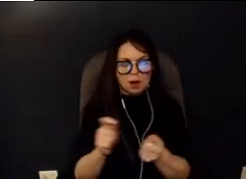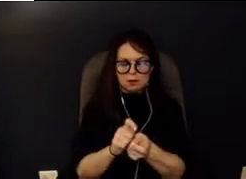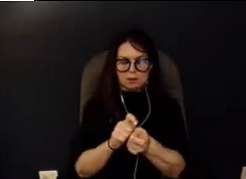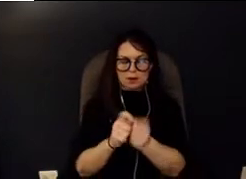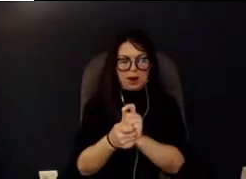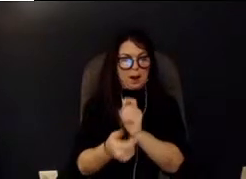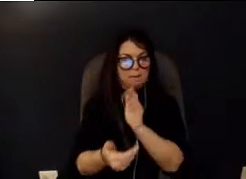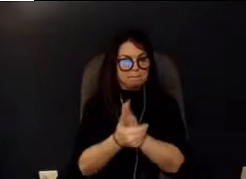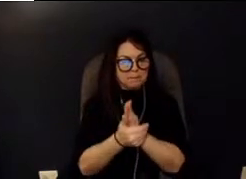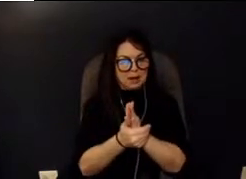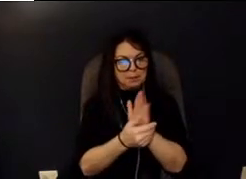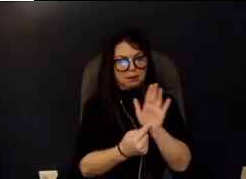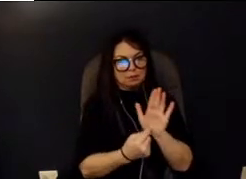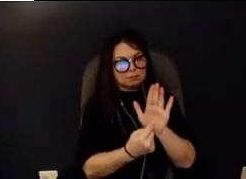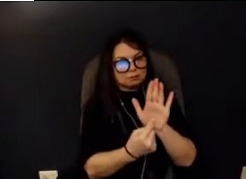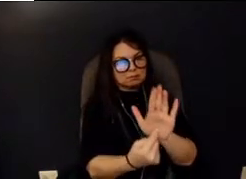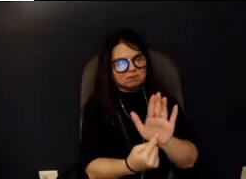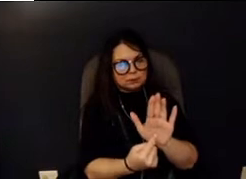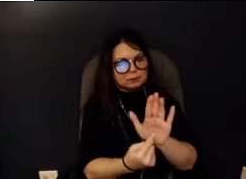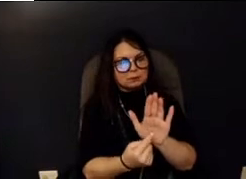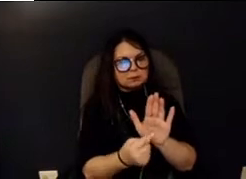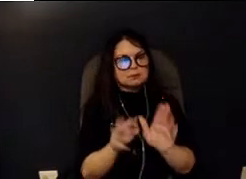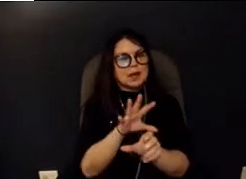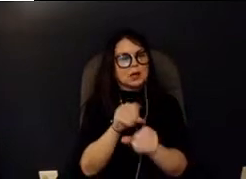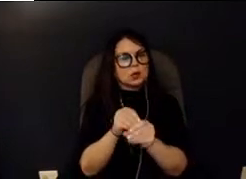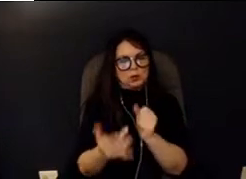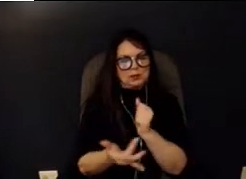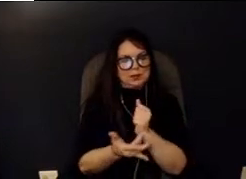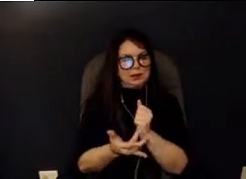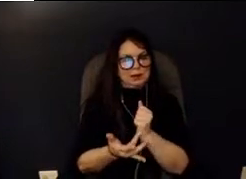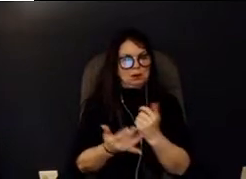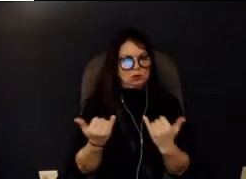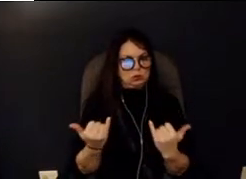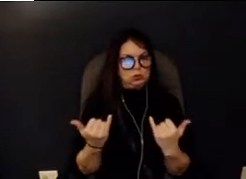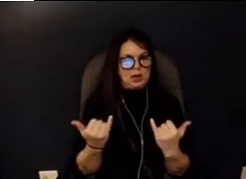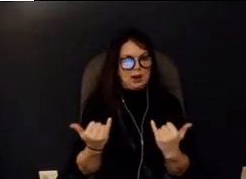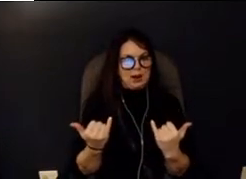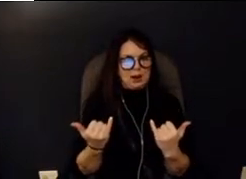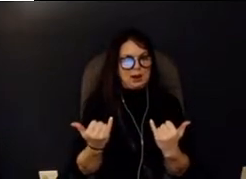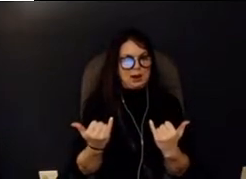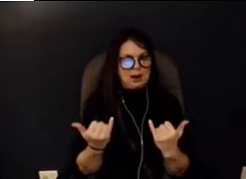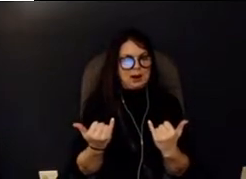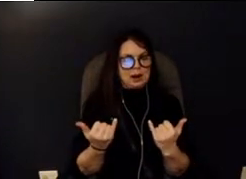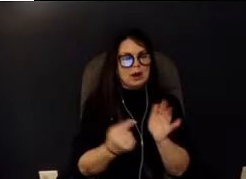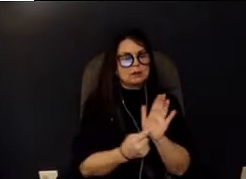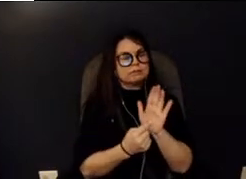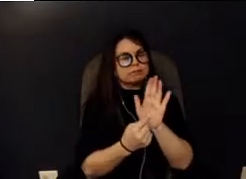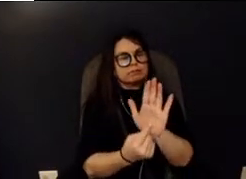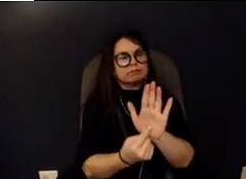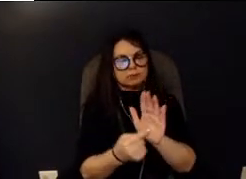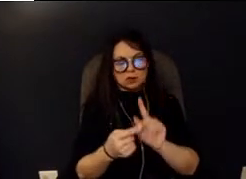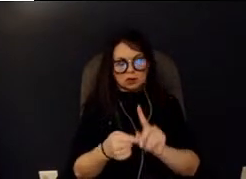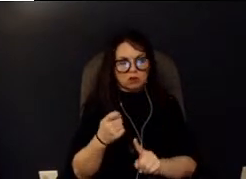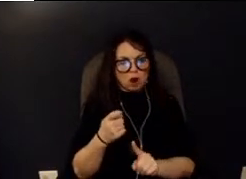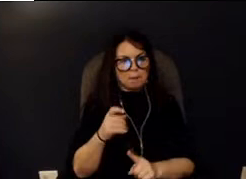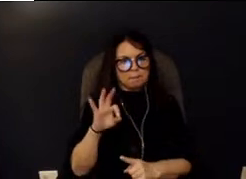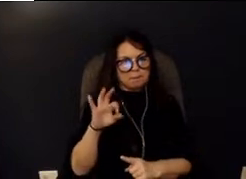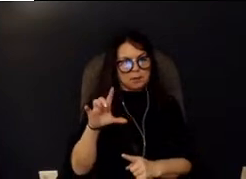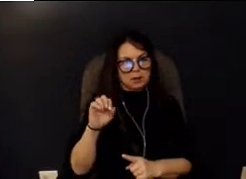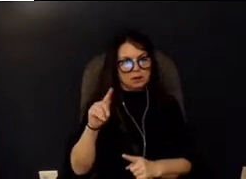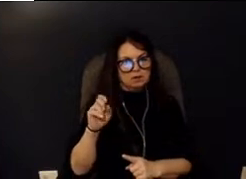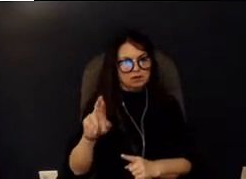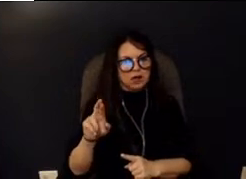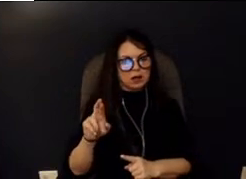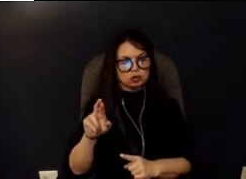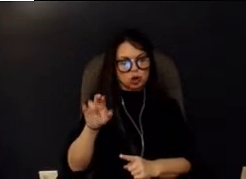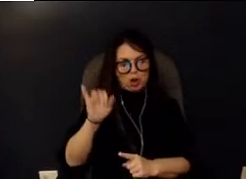including the technical amendment today, brought forward by Councilmember Fletcher, is based on what we can realistically expect for the near